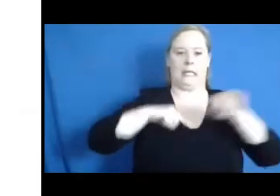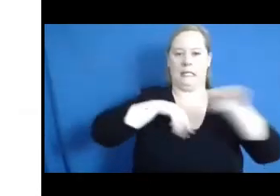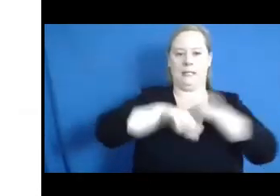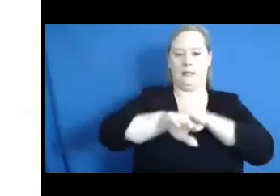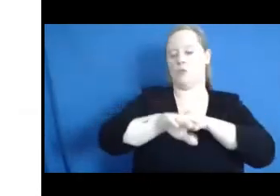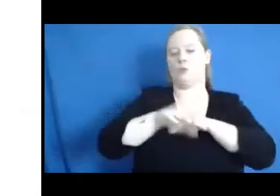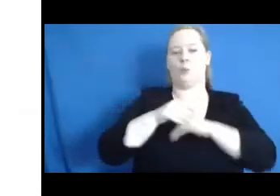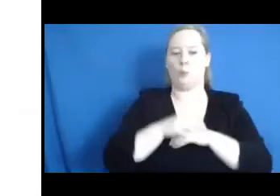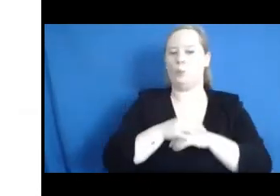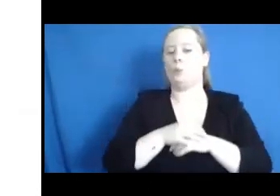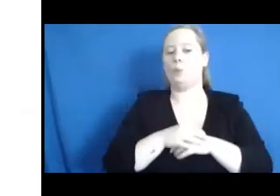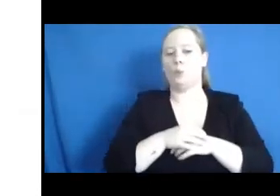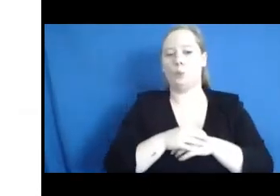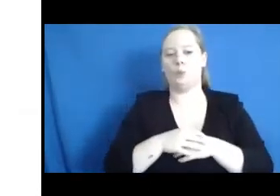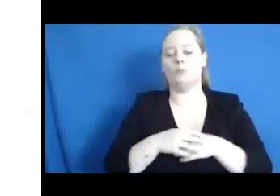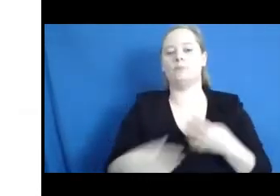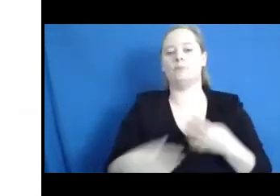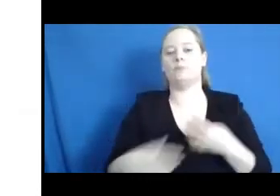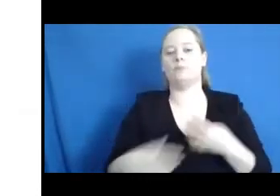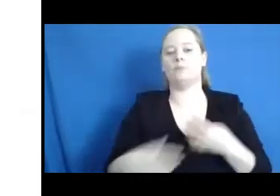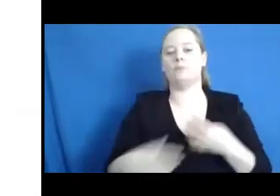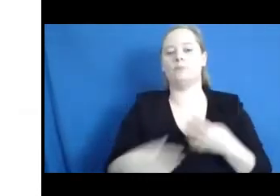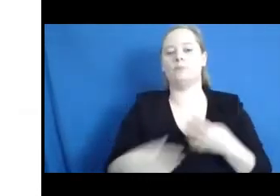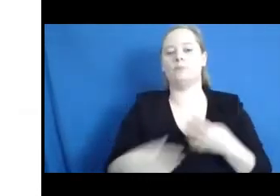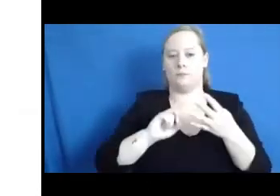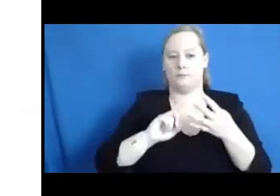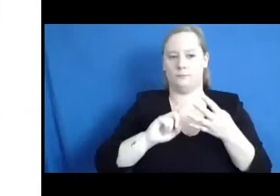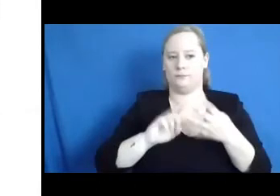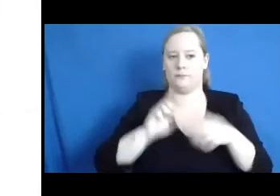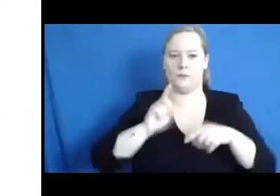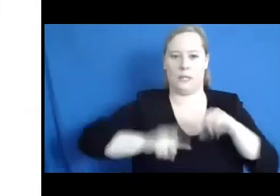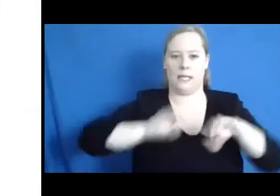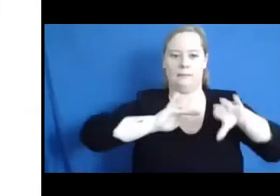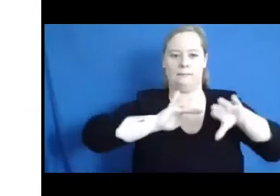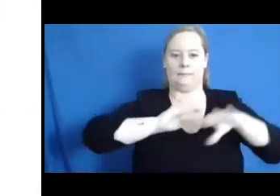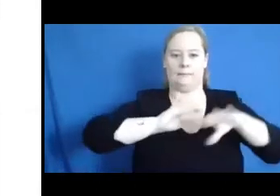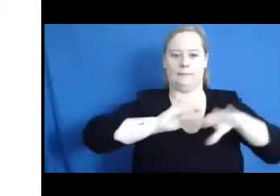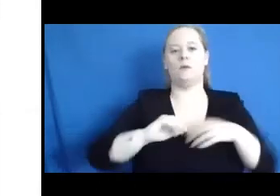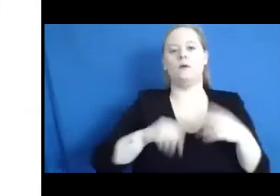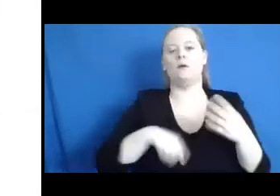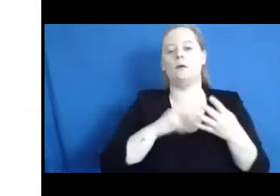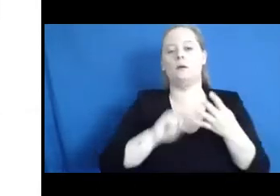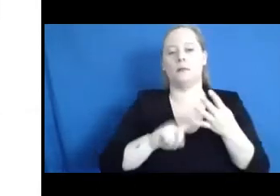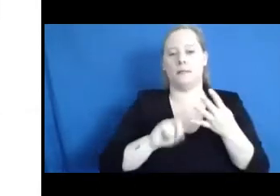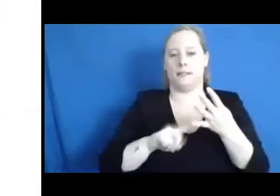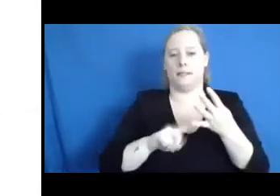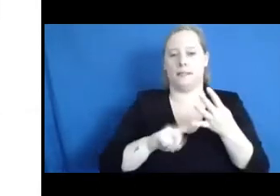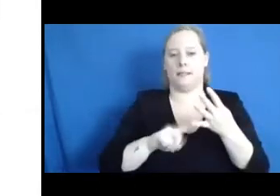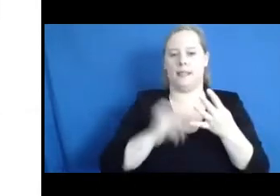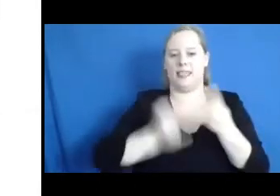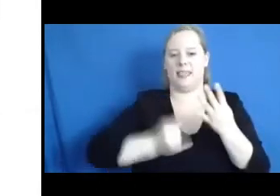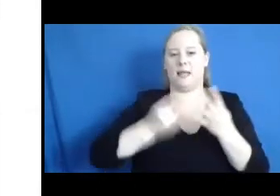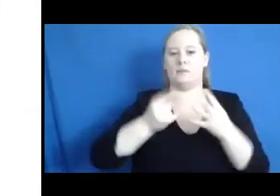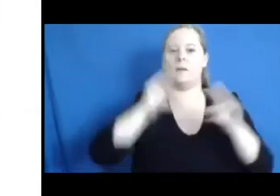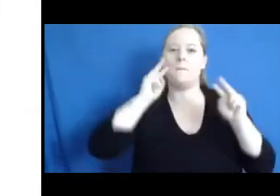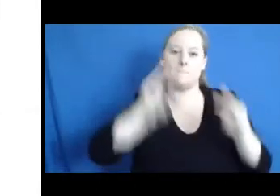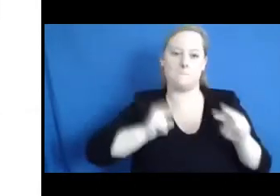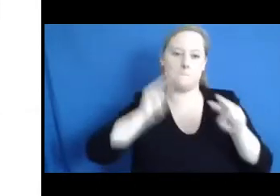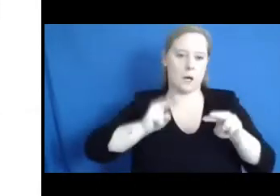site, preventing potential exposure. And the final selected remedy is monitored natural